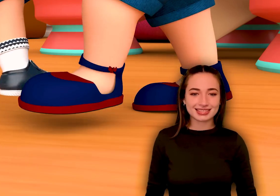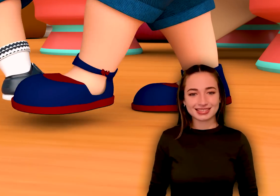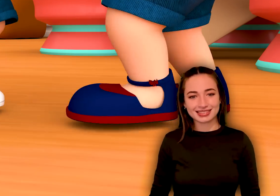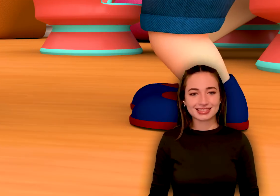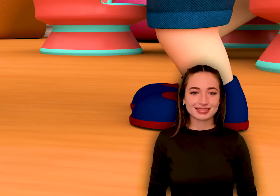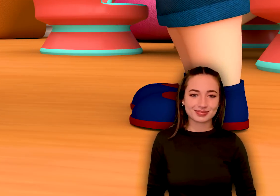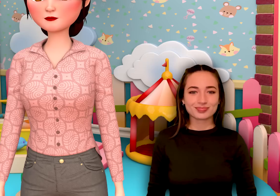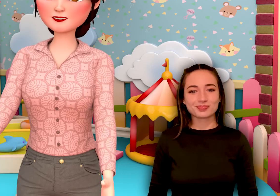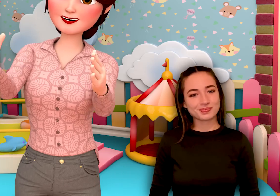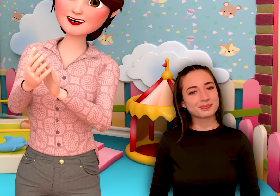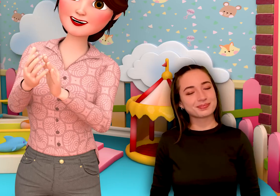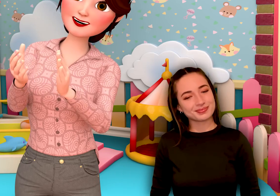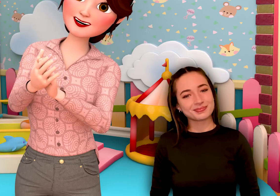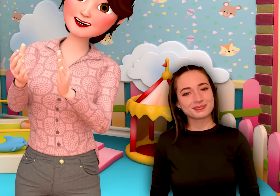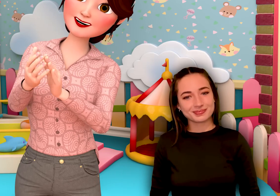dance